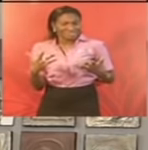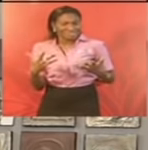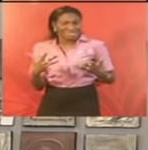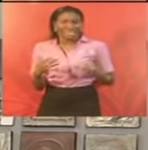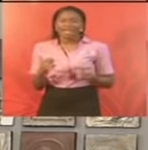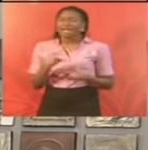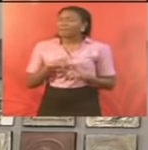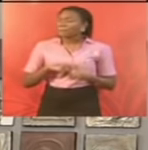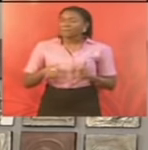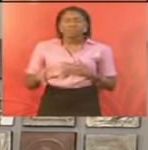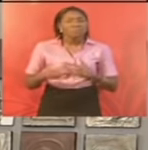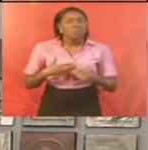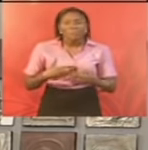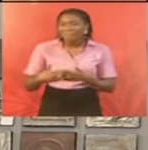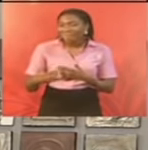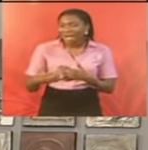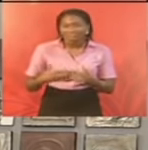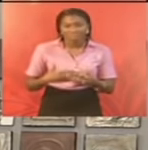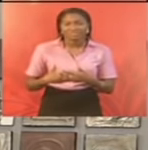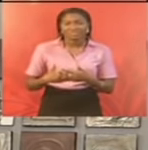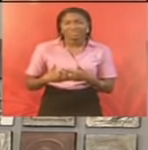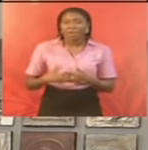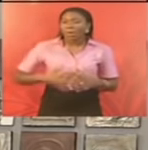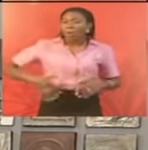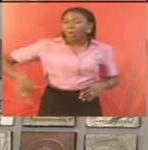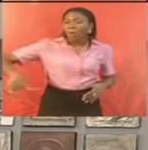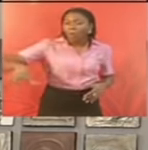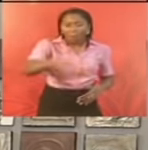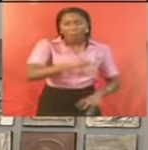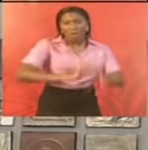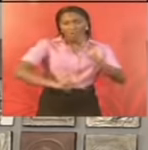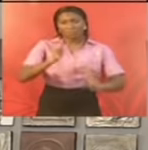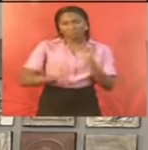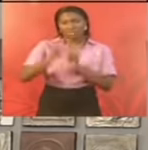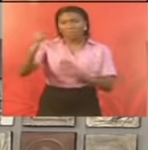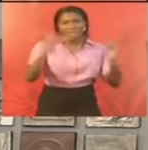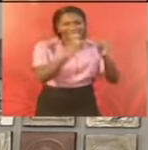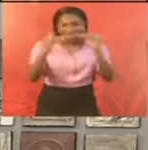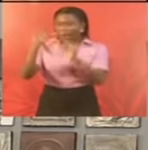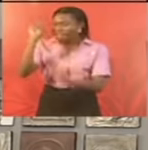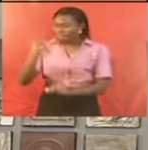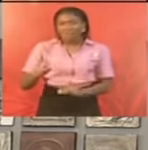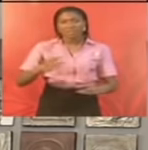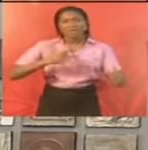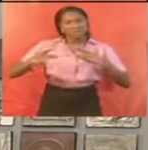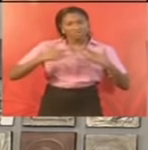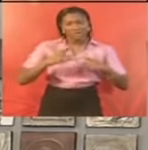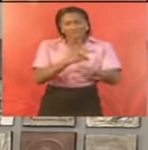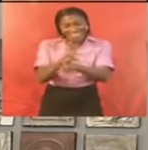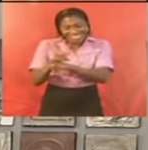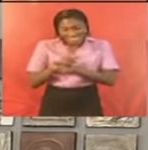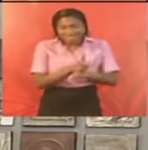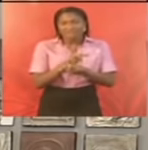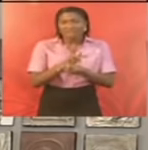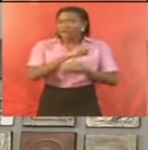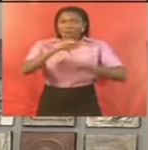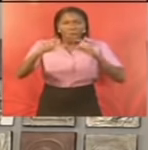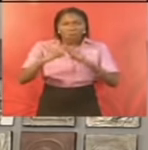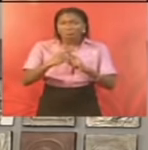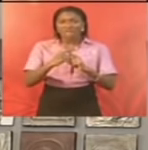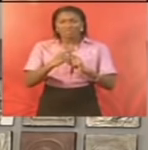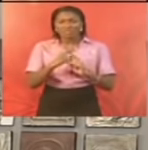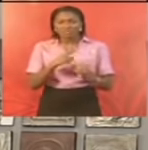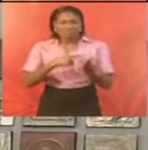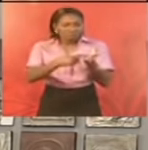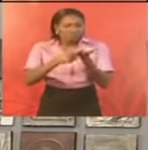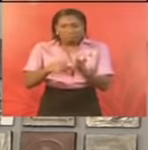and caution with their exposures, with their interactions. With anyone with whom you interact, you are expected